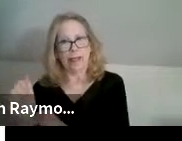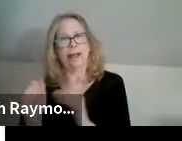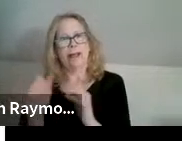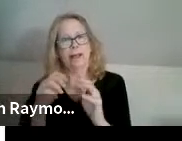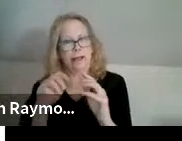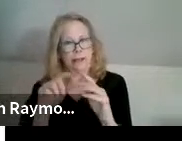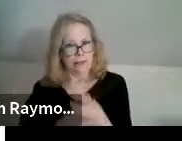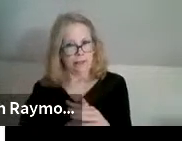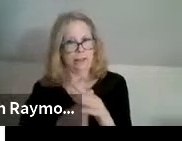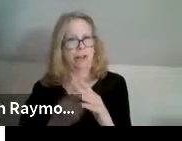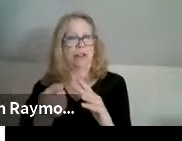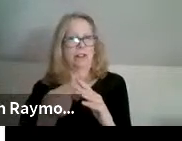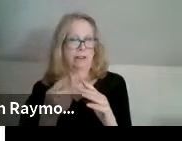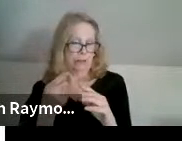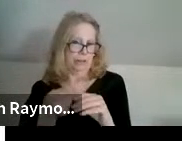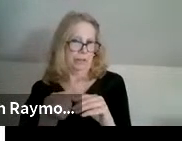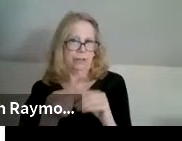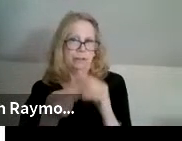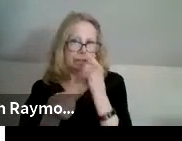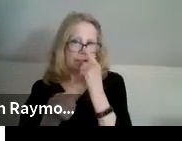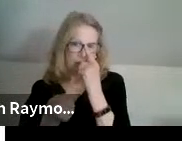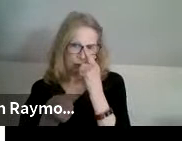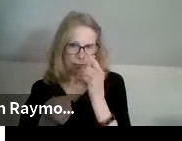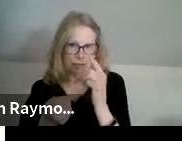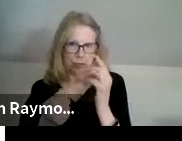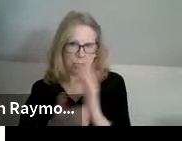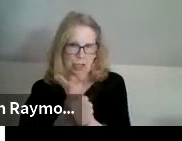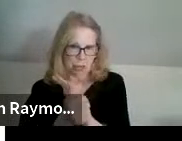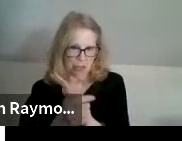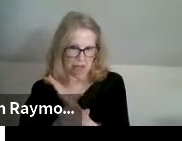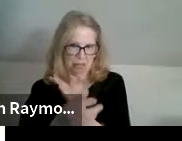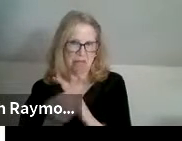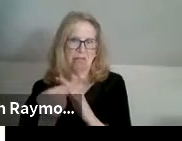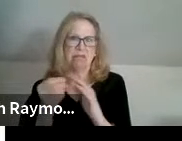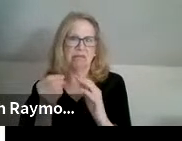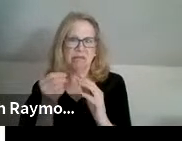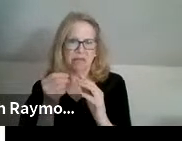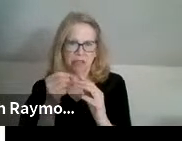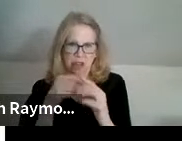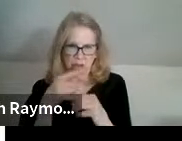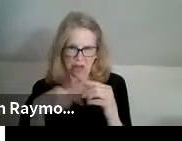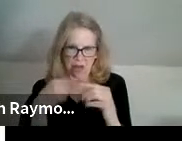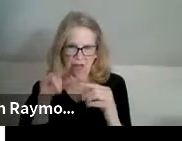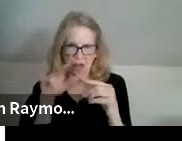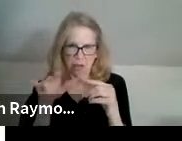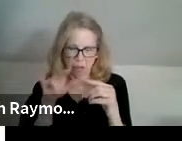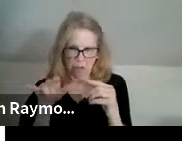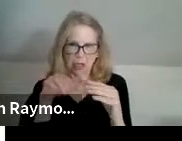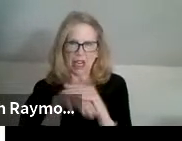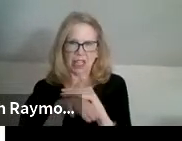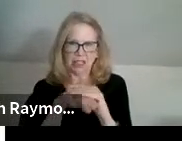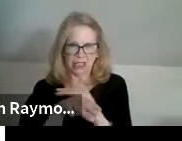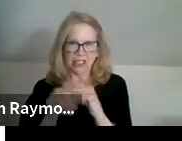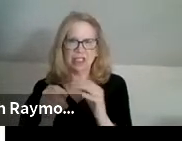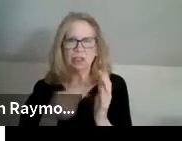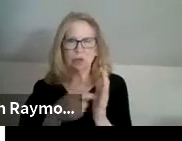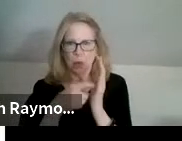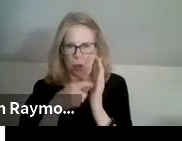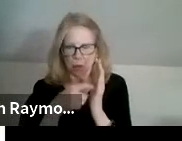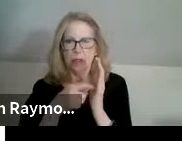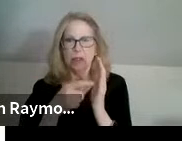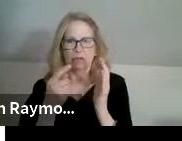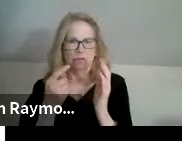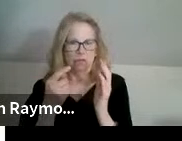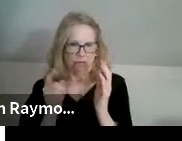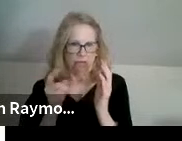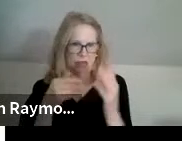Accessibility of Websites and Automated Kiosks at U.S. Airports. And then again, requirements